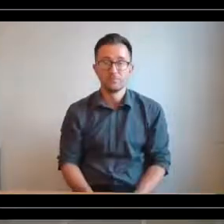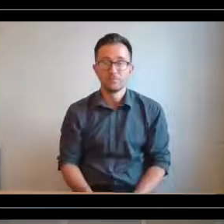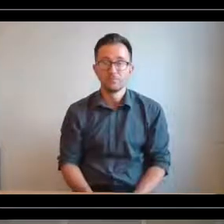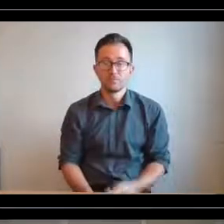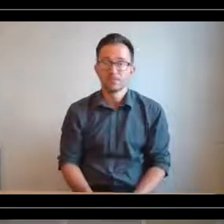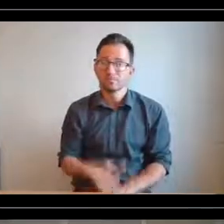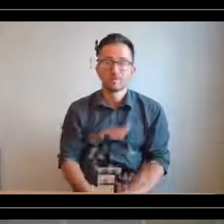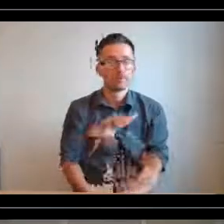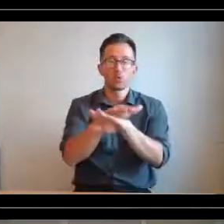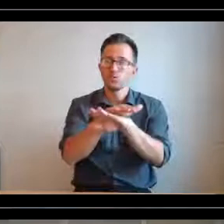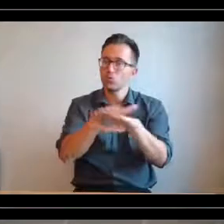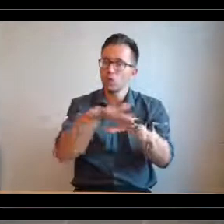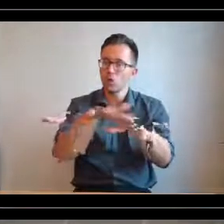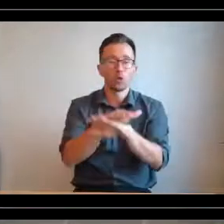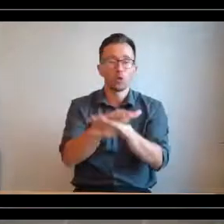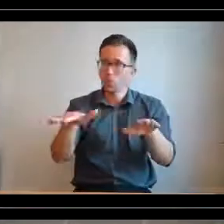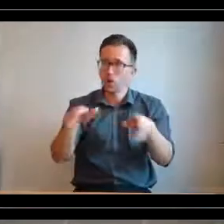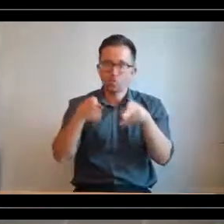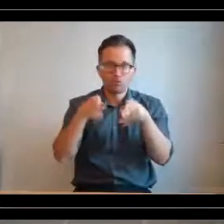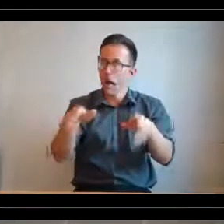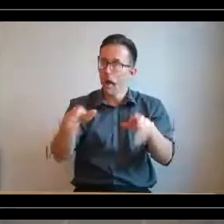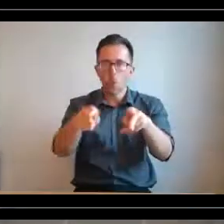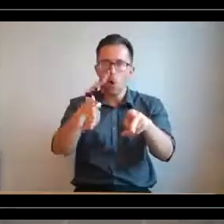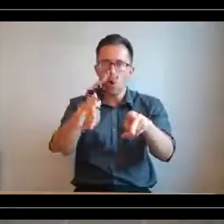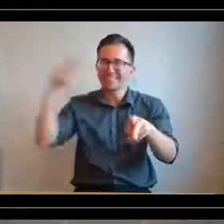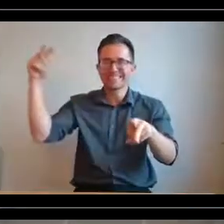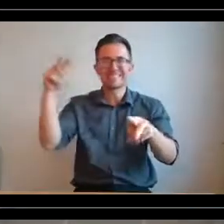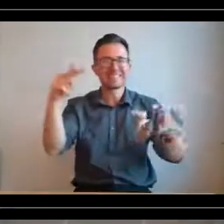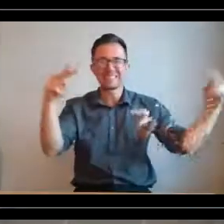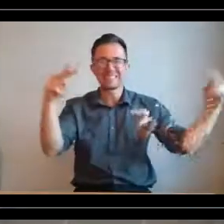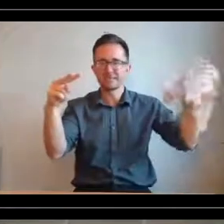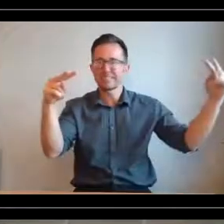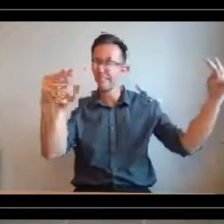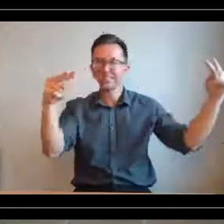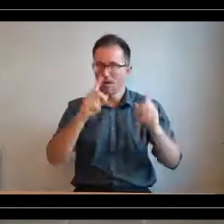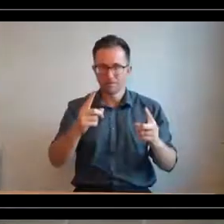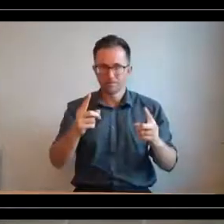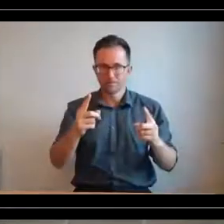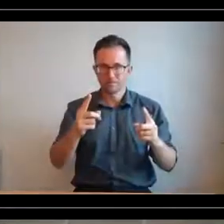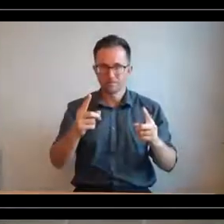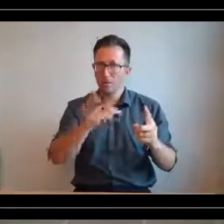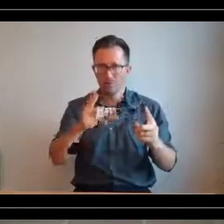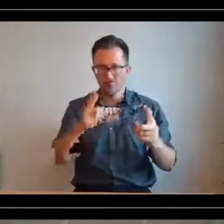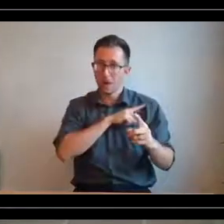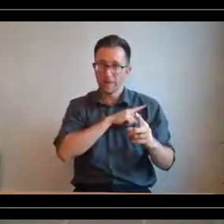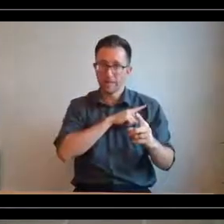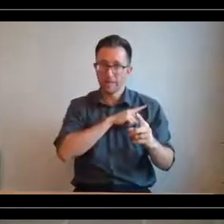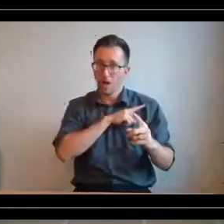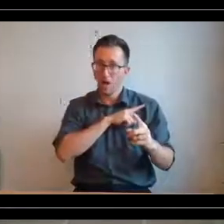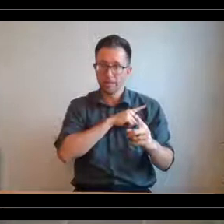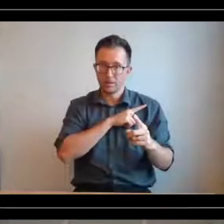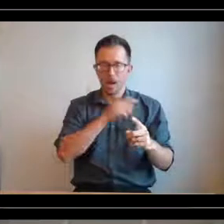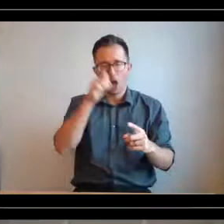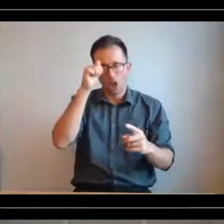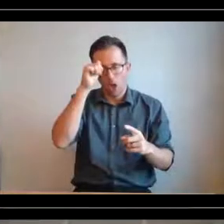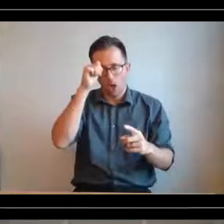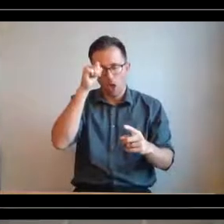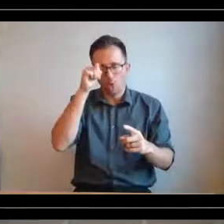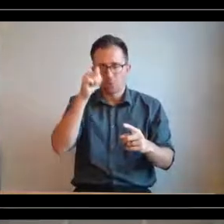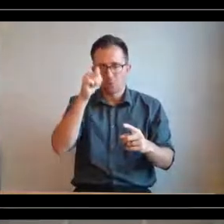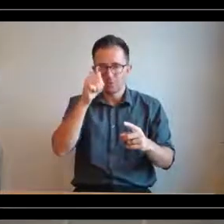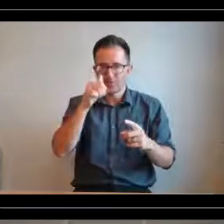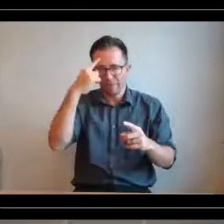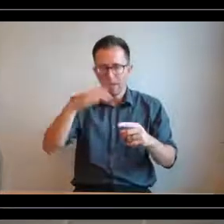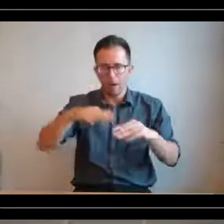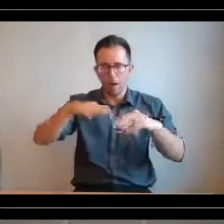No, they won't be visible. We're still in quite a deep cutting at Thong